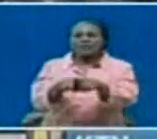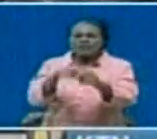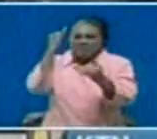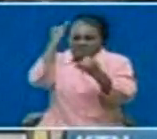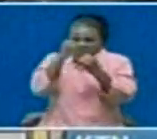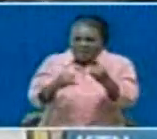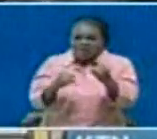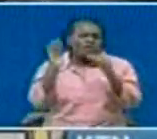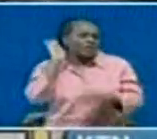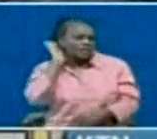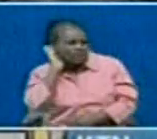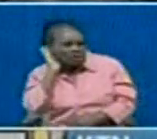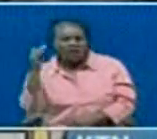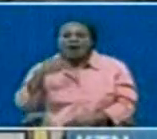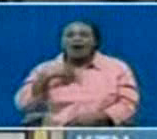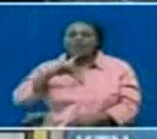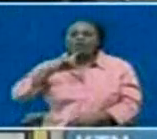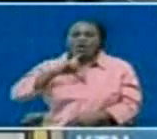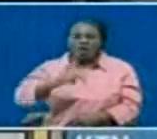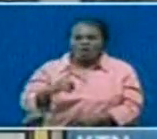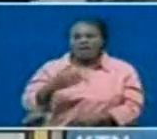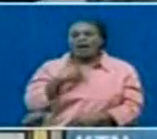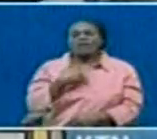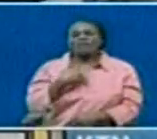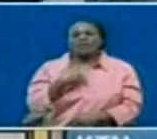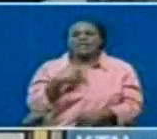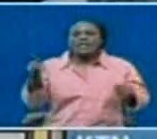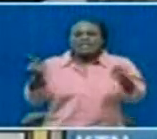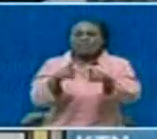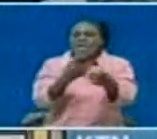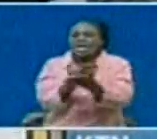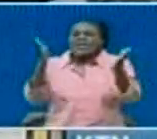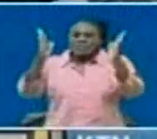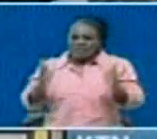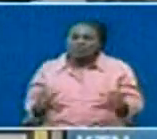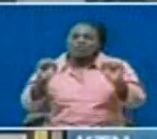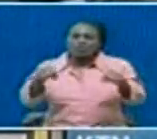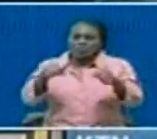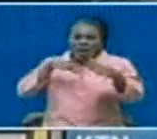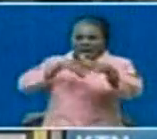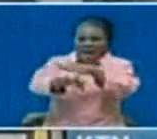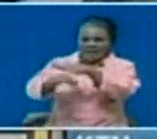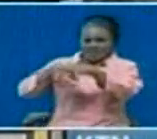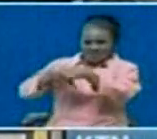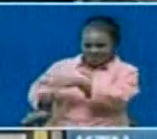this trial, there will be order, and therefore, anybody can have access